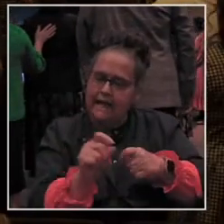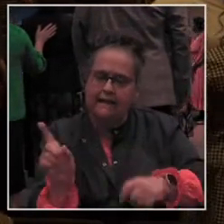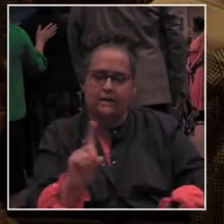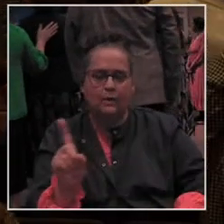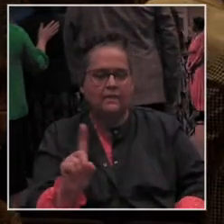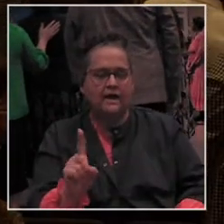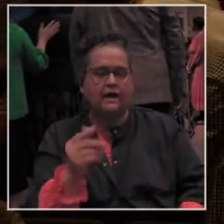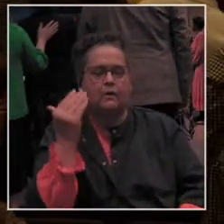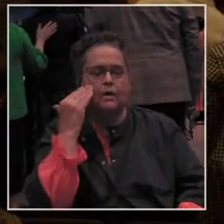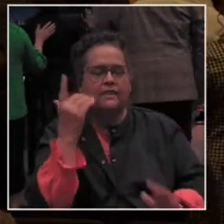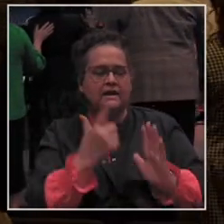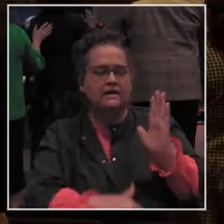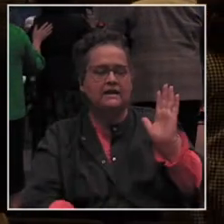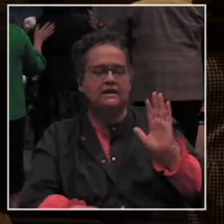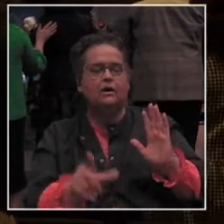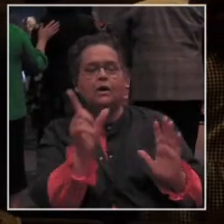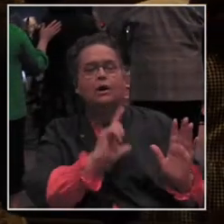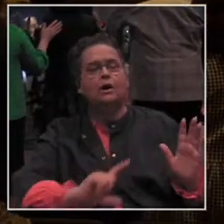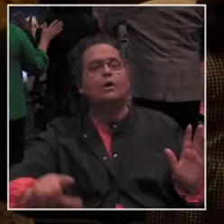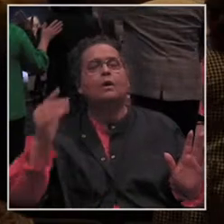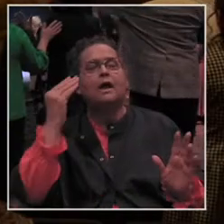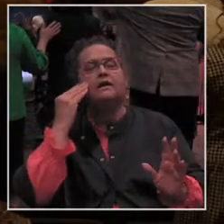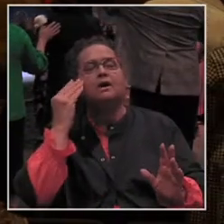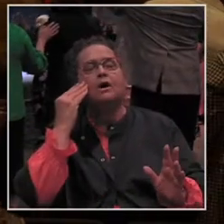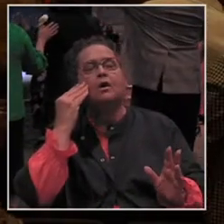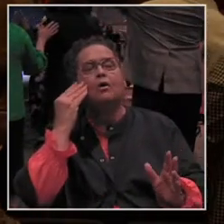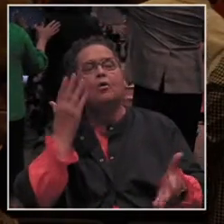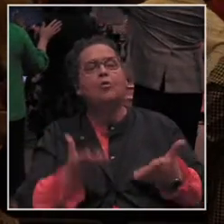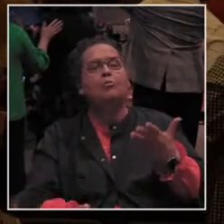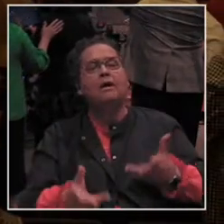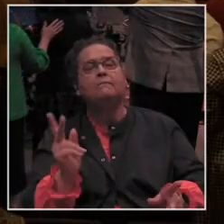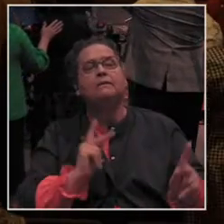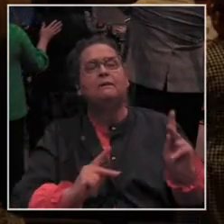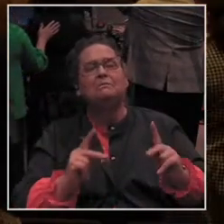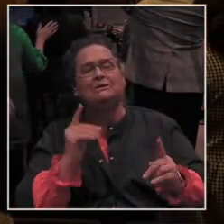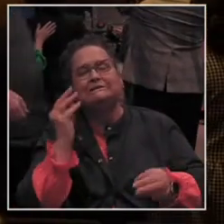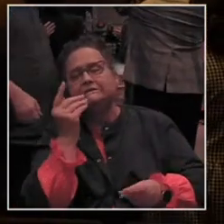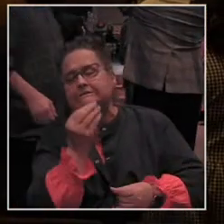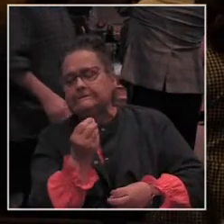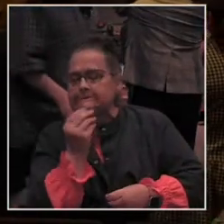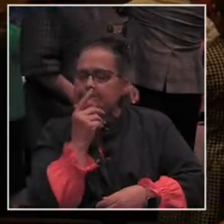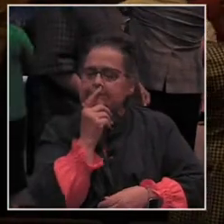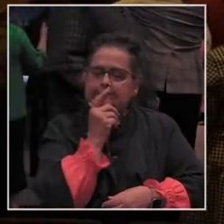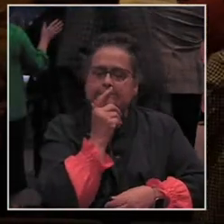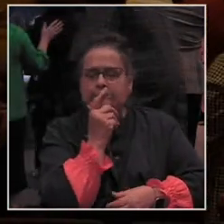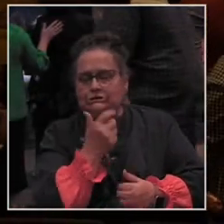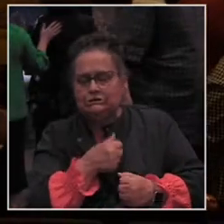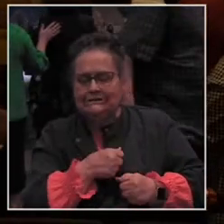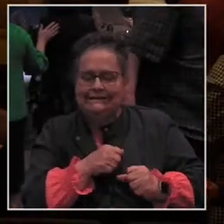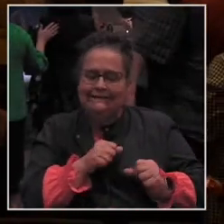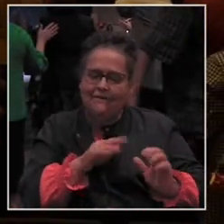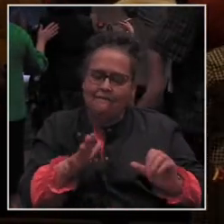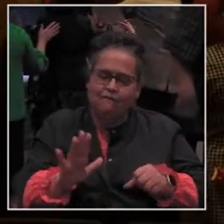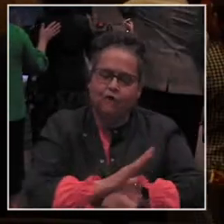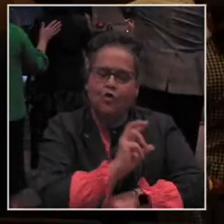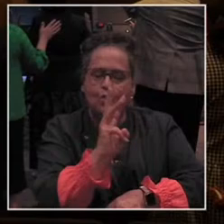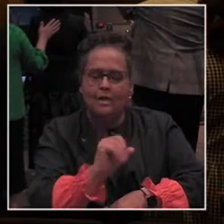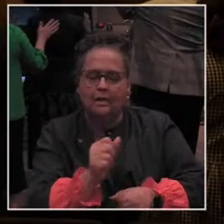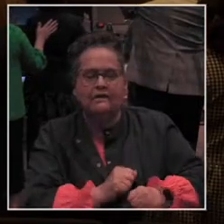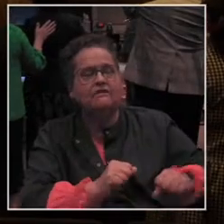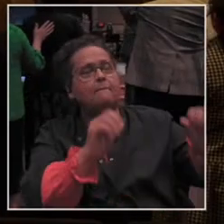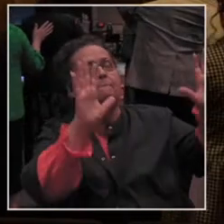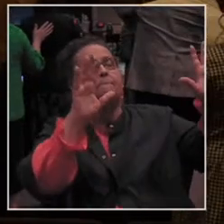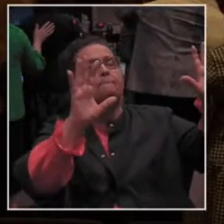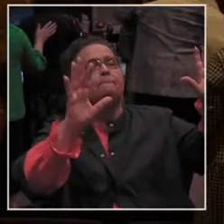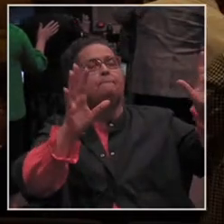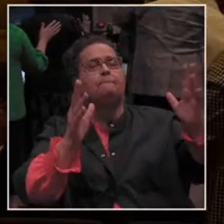are. You know what they need. Lord, I know that there may be those that, God, they've been wrestling with whether or not to give their will fully over to you. I pray today